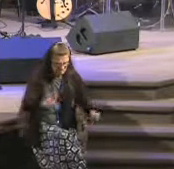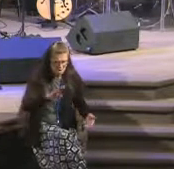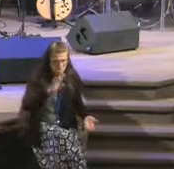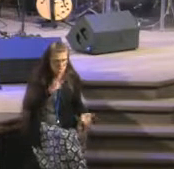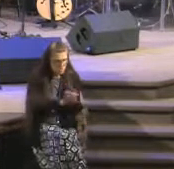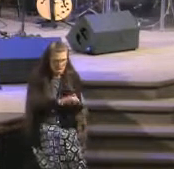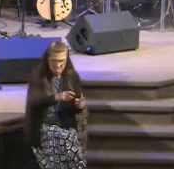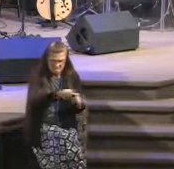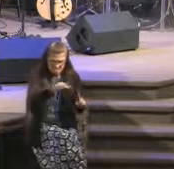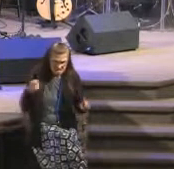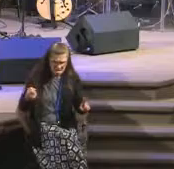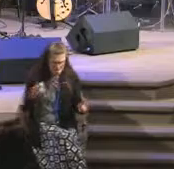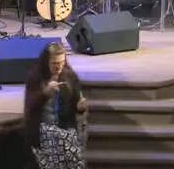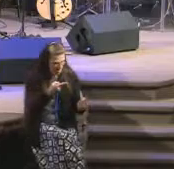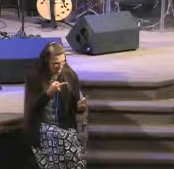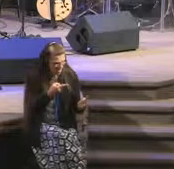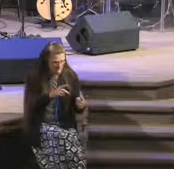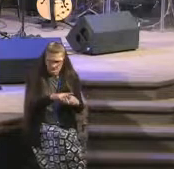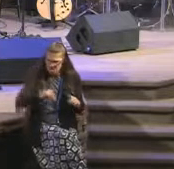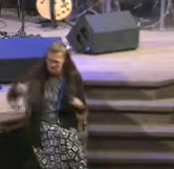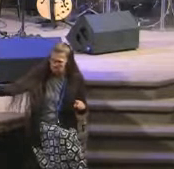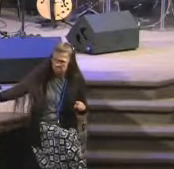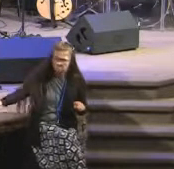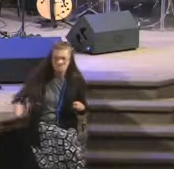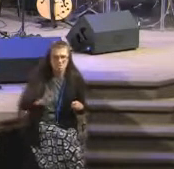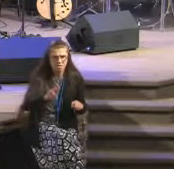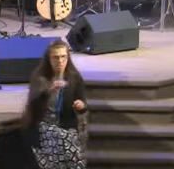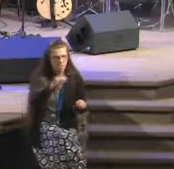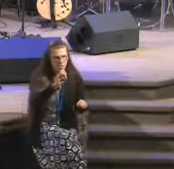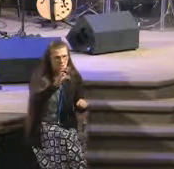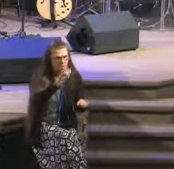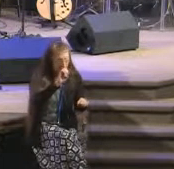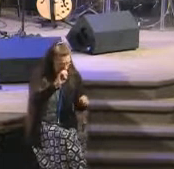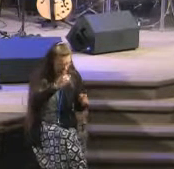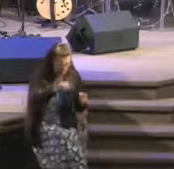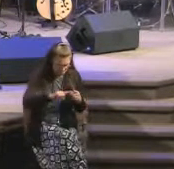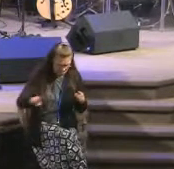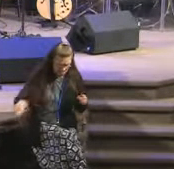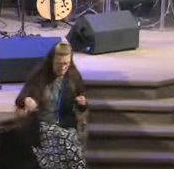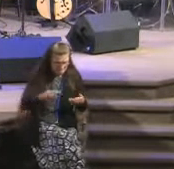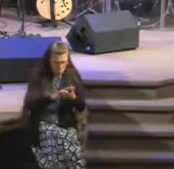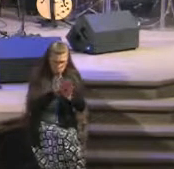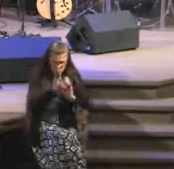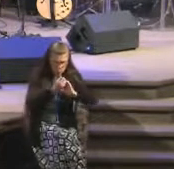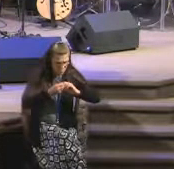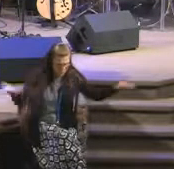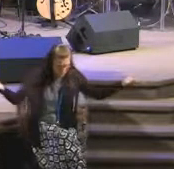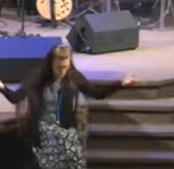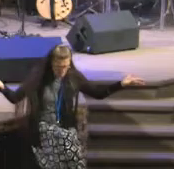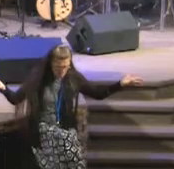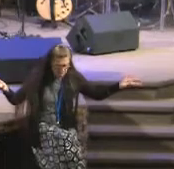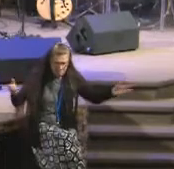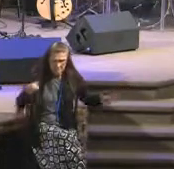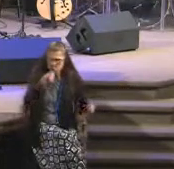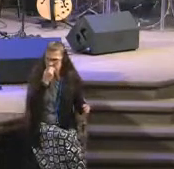is taken from you and is now a prostitute inside the city. Here's why you have lost everything. I mean, it was a